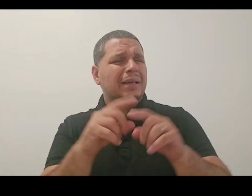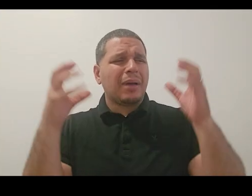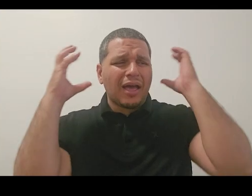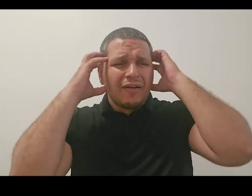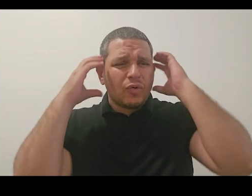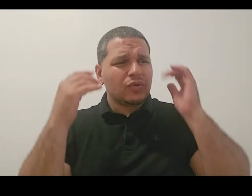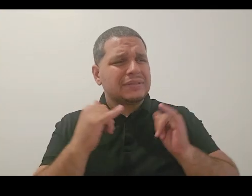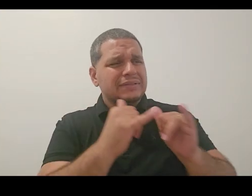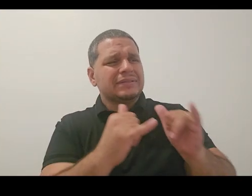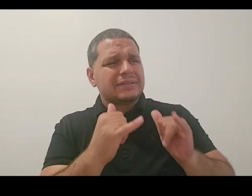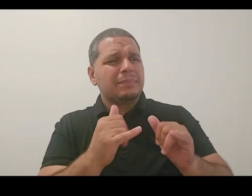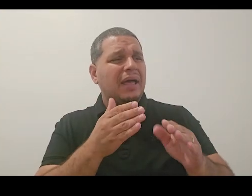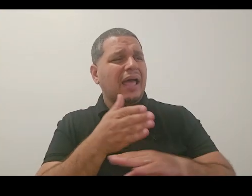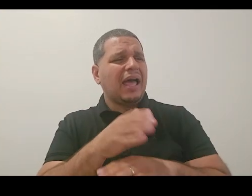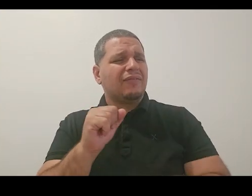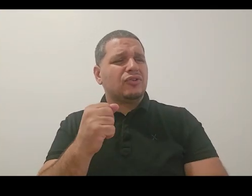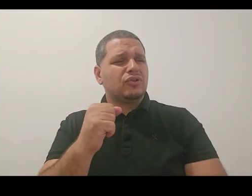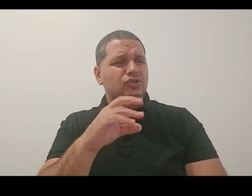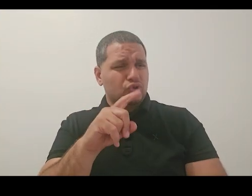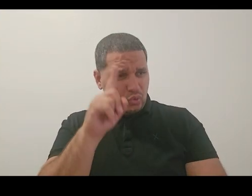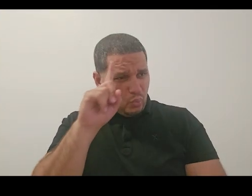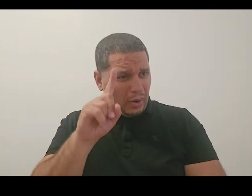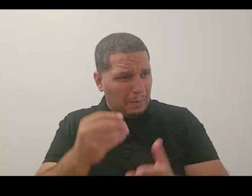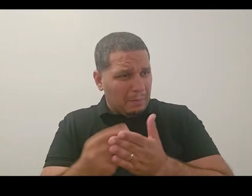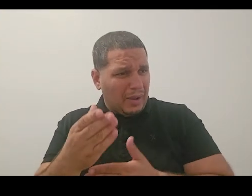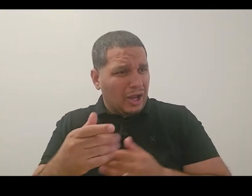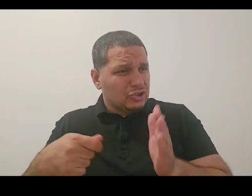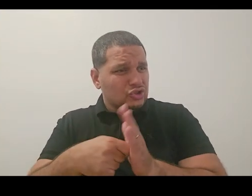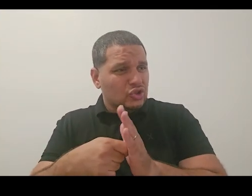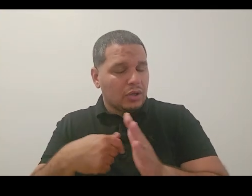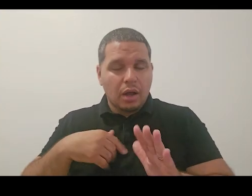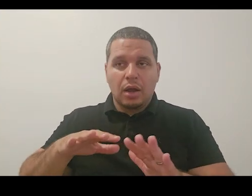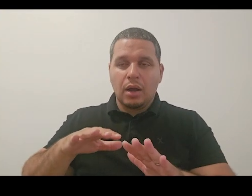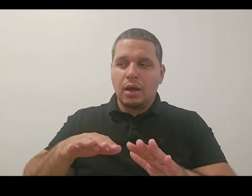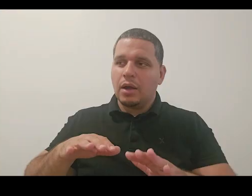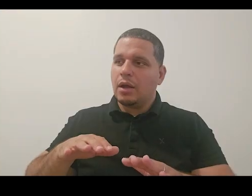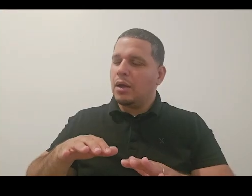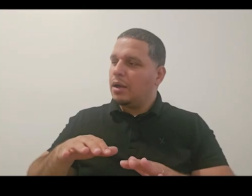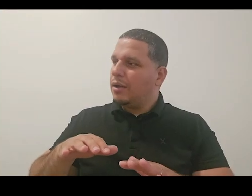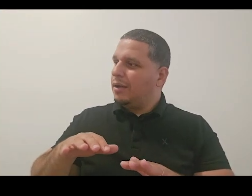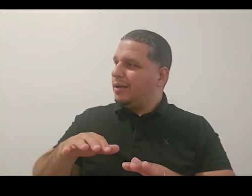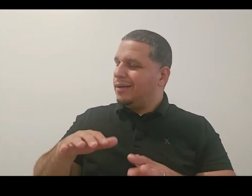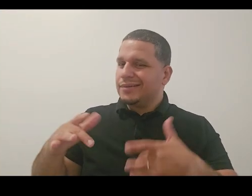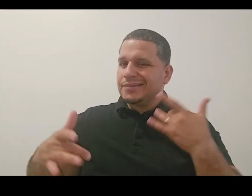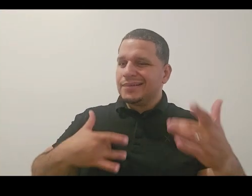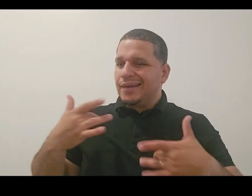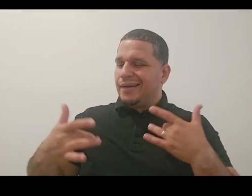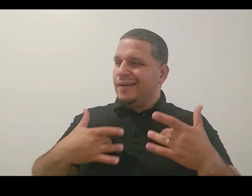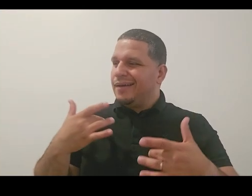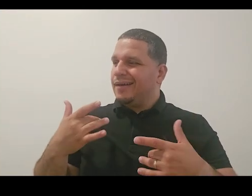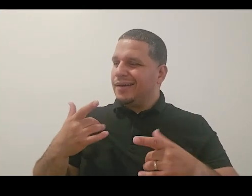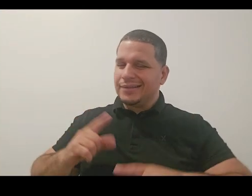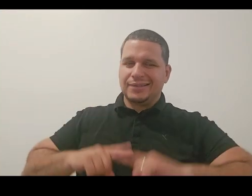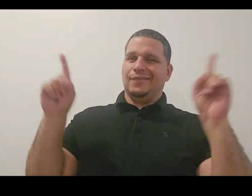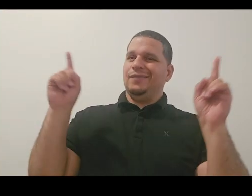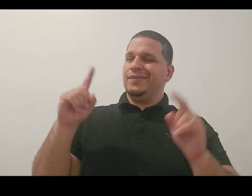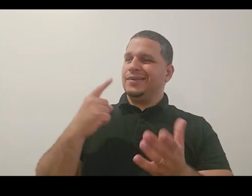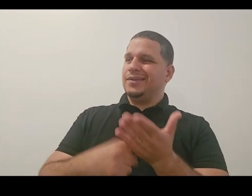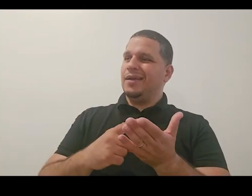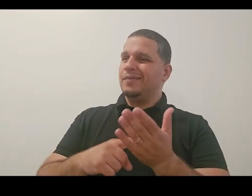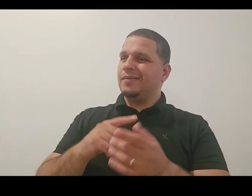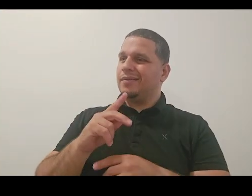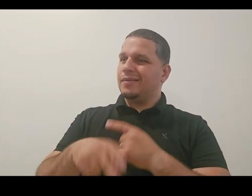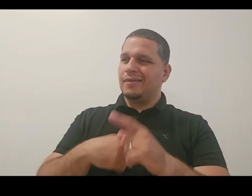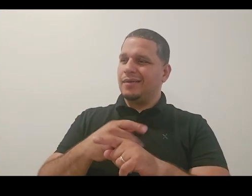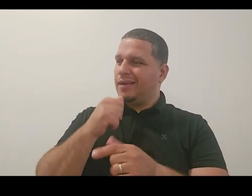tracked me down, he was like, you've got the same headphones I have, Aftershocks. Do you know where to buy a charger? And I was just so excited